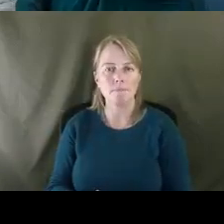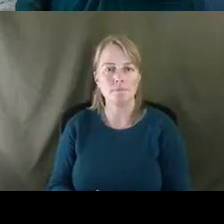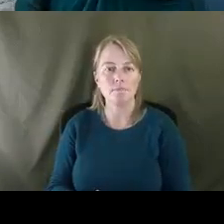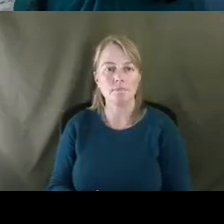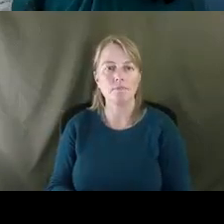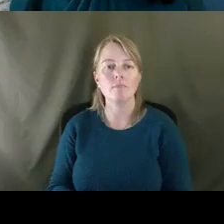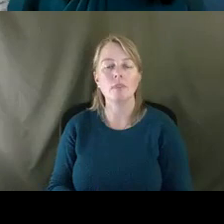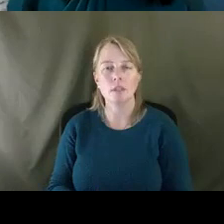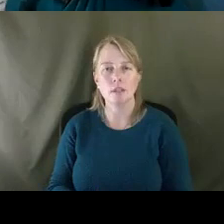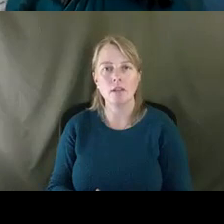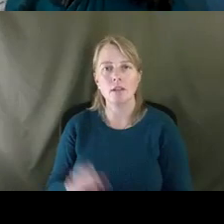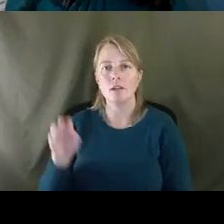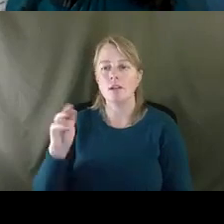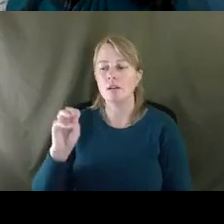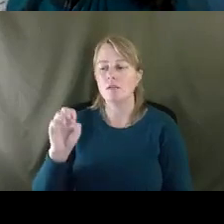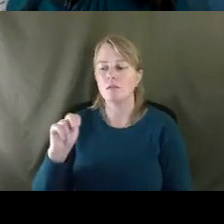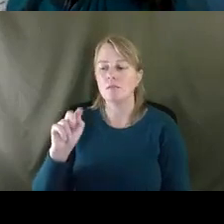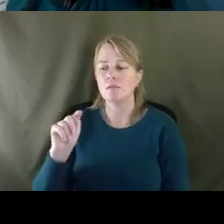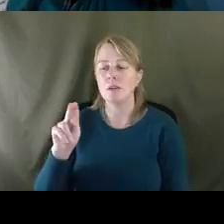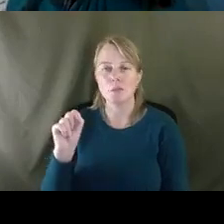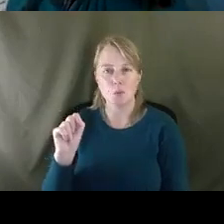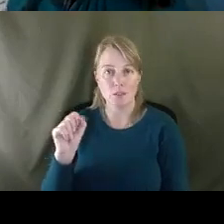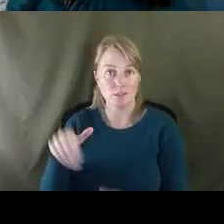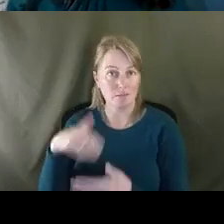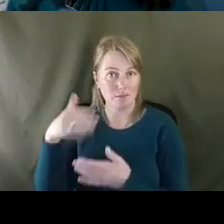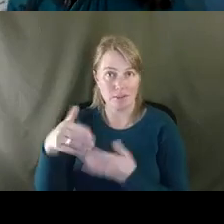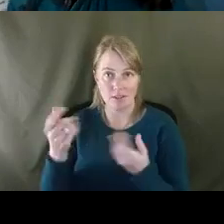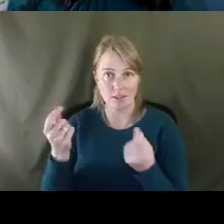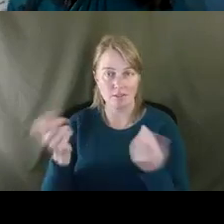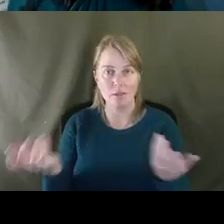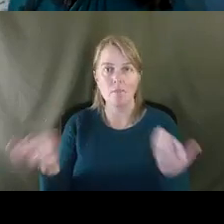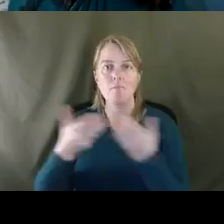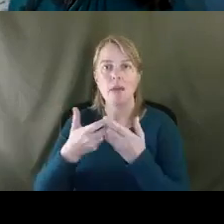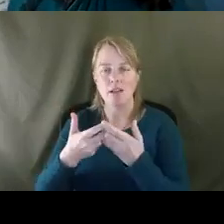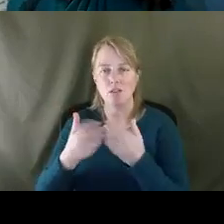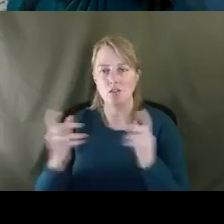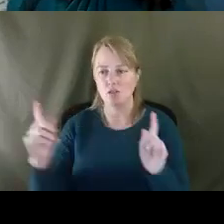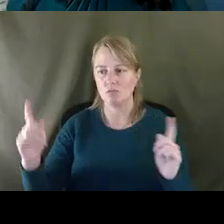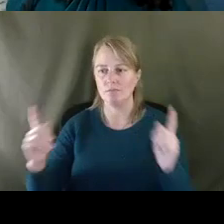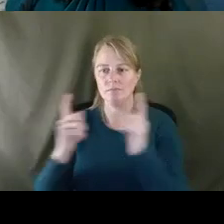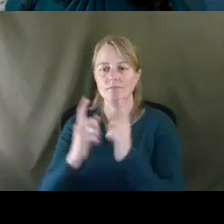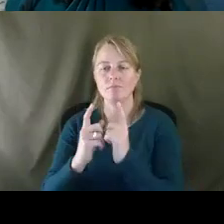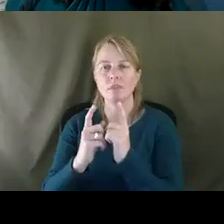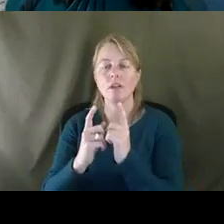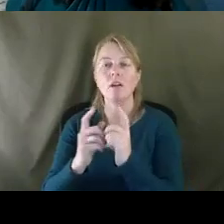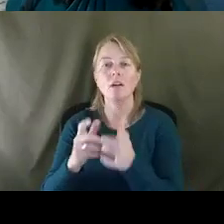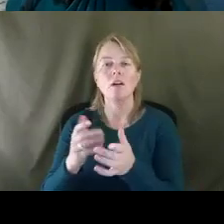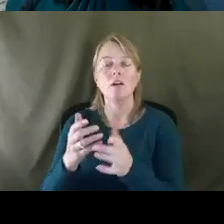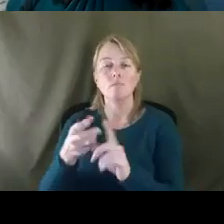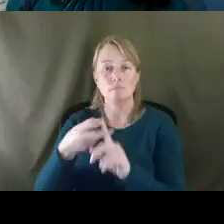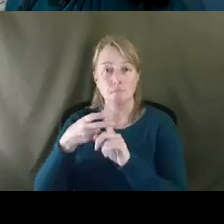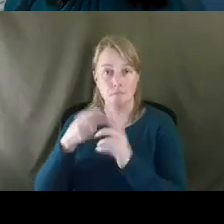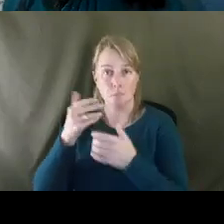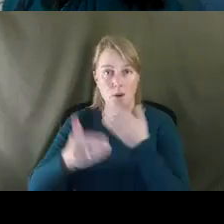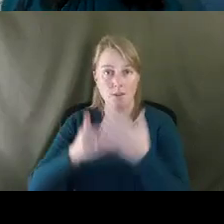of mentors, the next step in the process is to match mentors to mentees. As part of the recruitment process, you